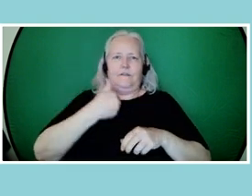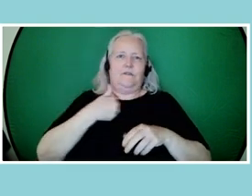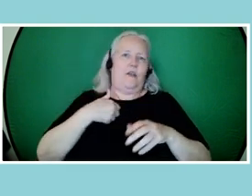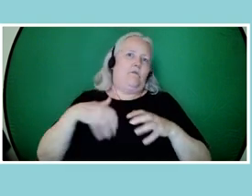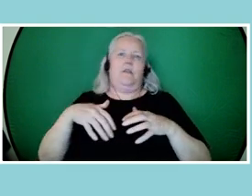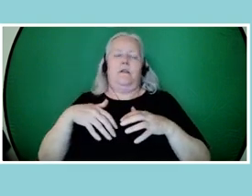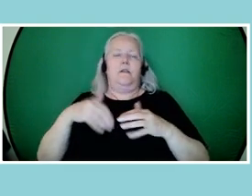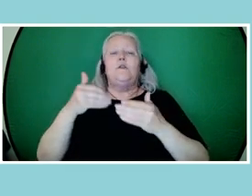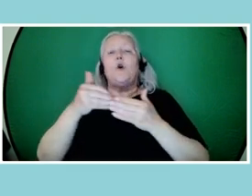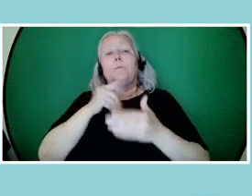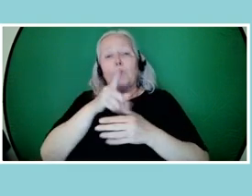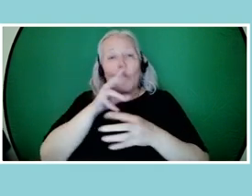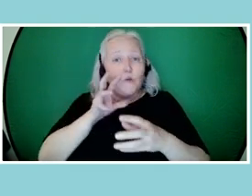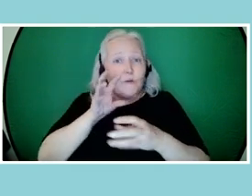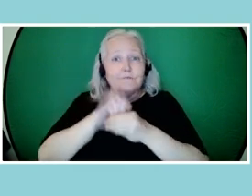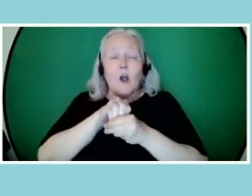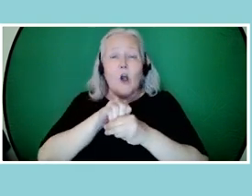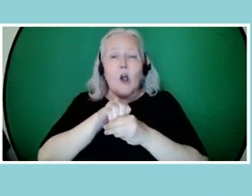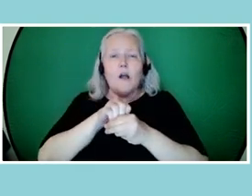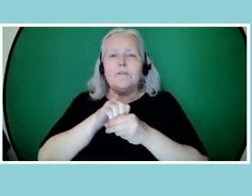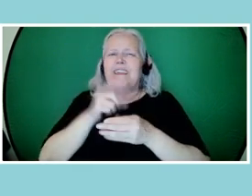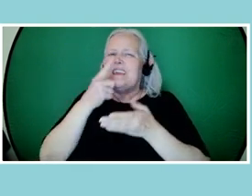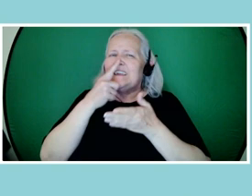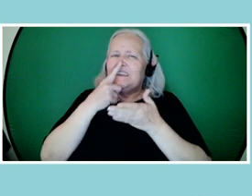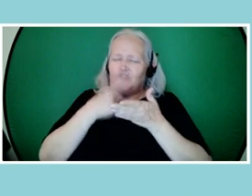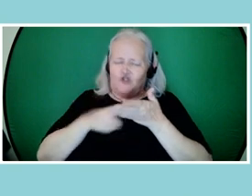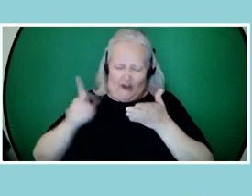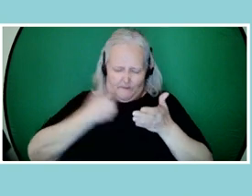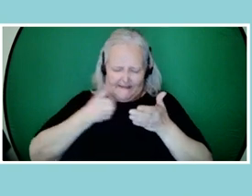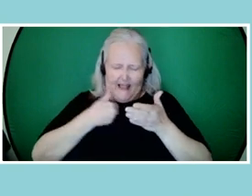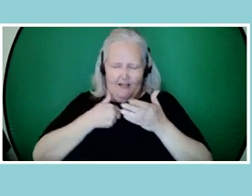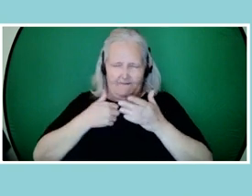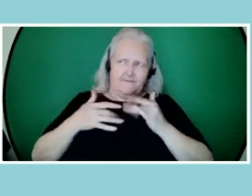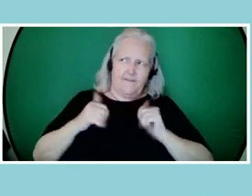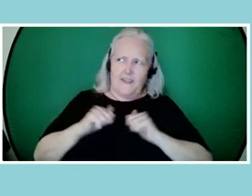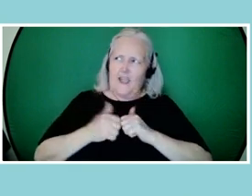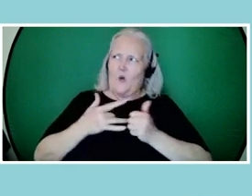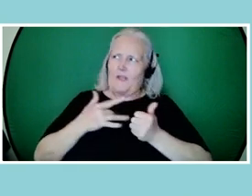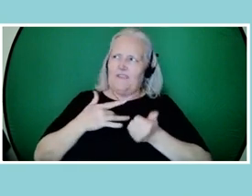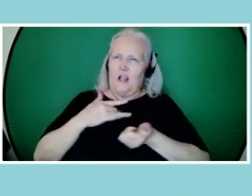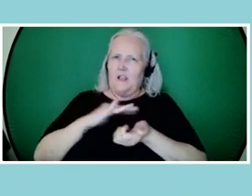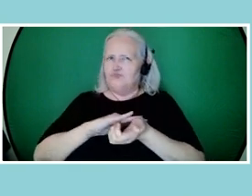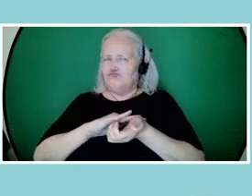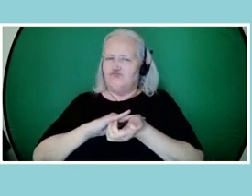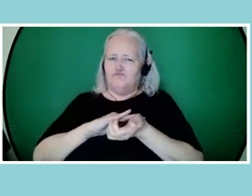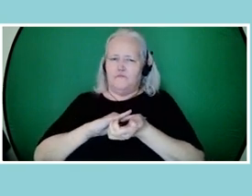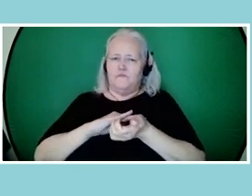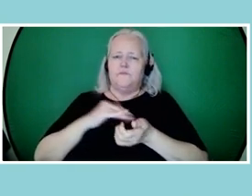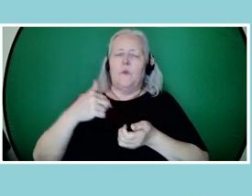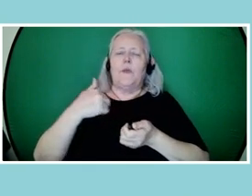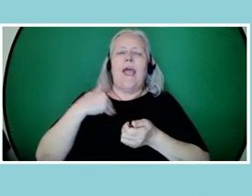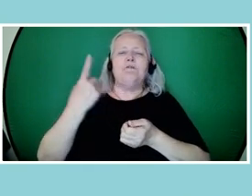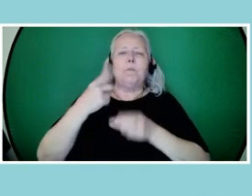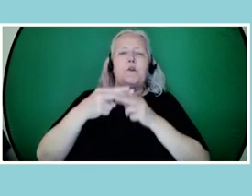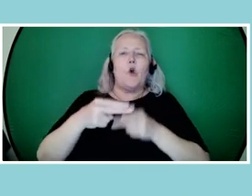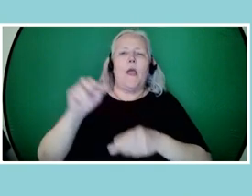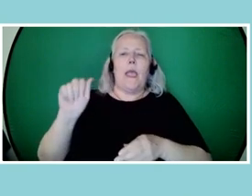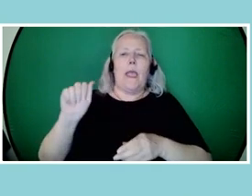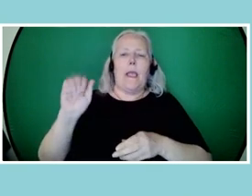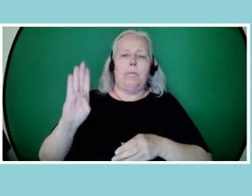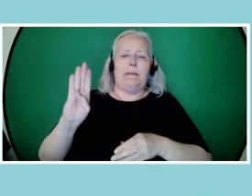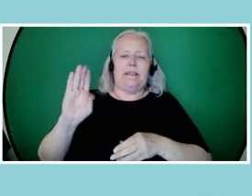in anything, check in with yourself. And so here's a way to do that. It's called the ABCs. Next slide,